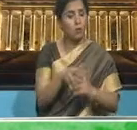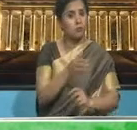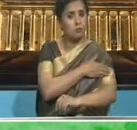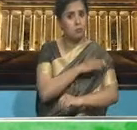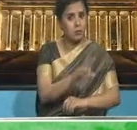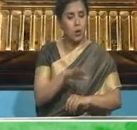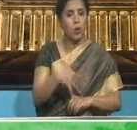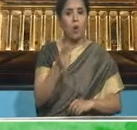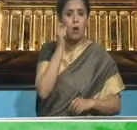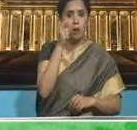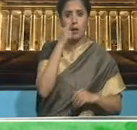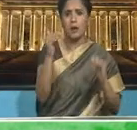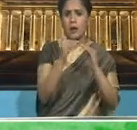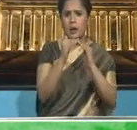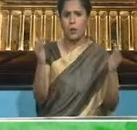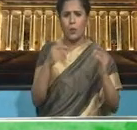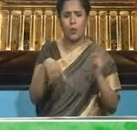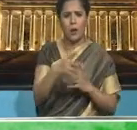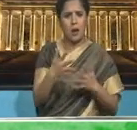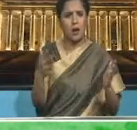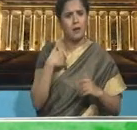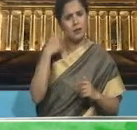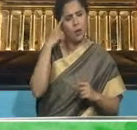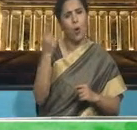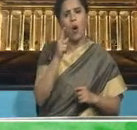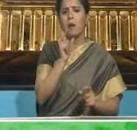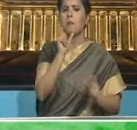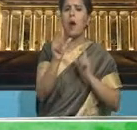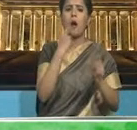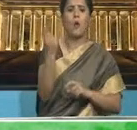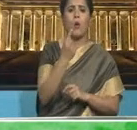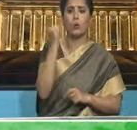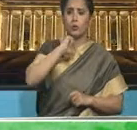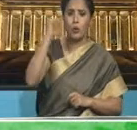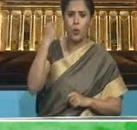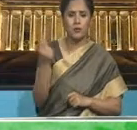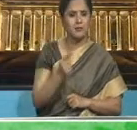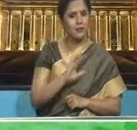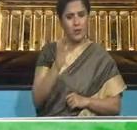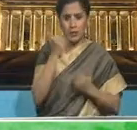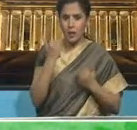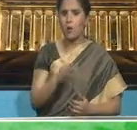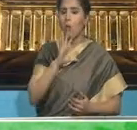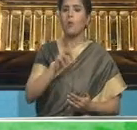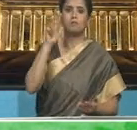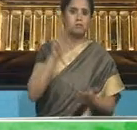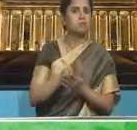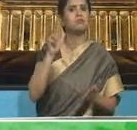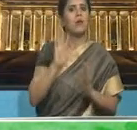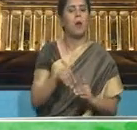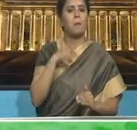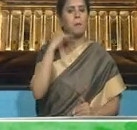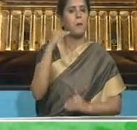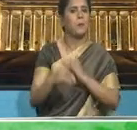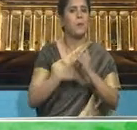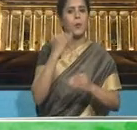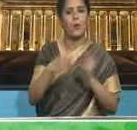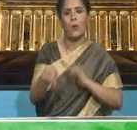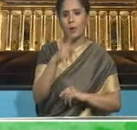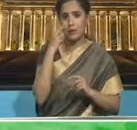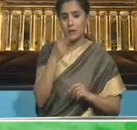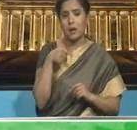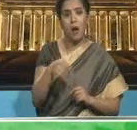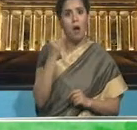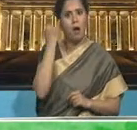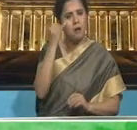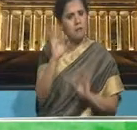gender equality are no longer mere slogans, as we have made great progress towards these